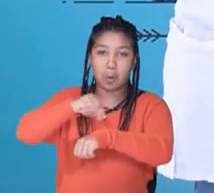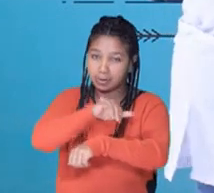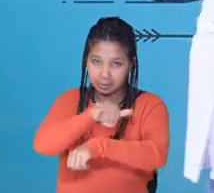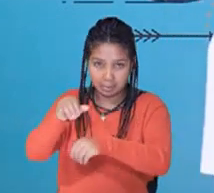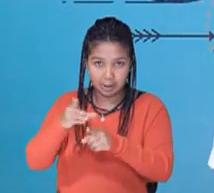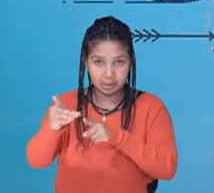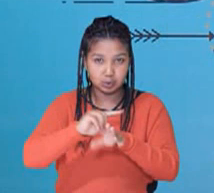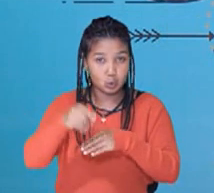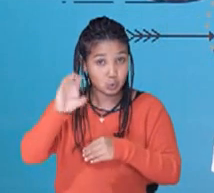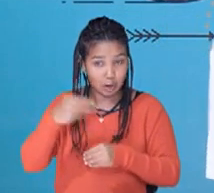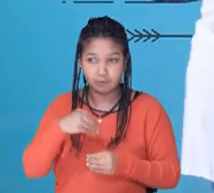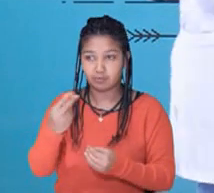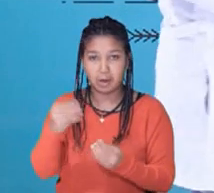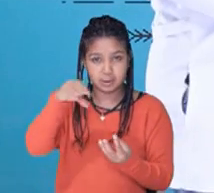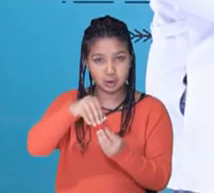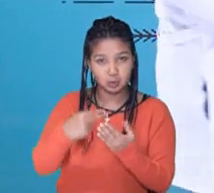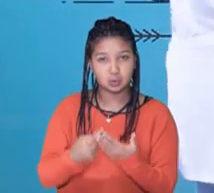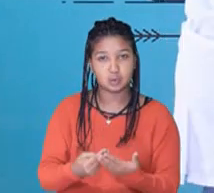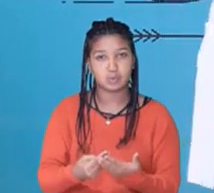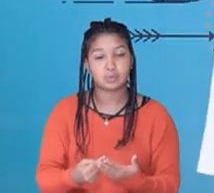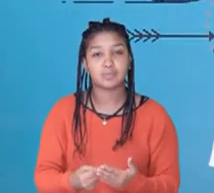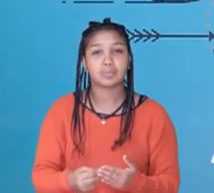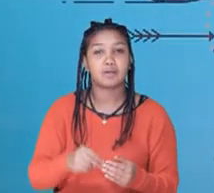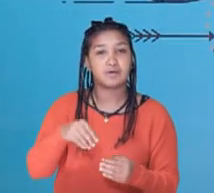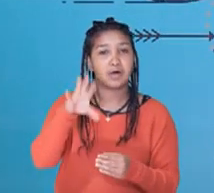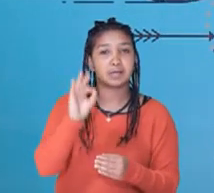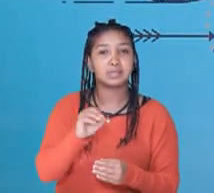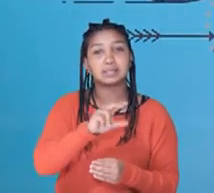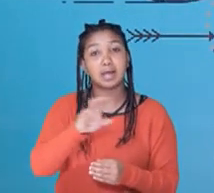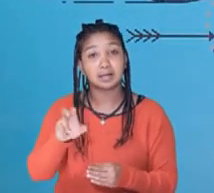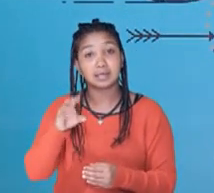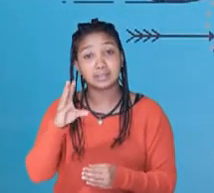again. Therefore, we should have to add these two all together and find